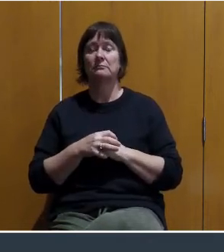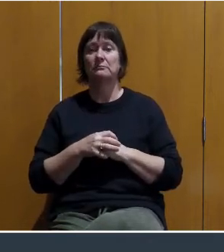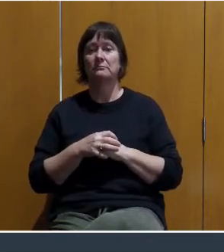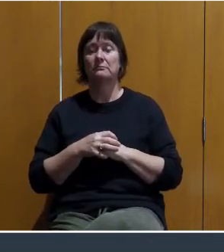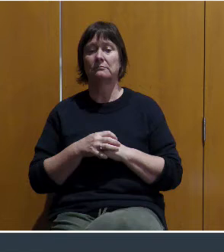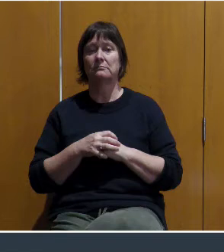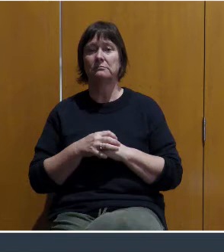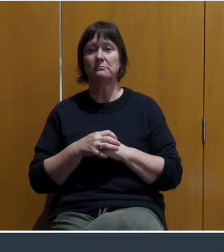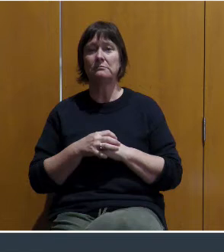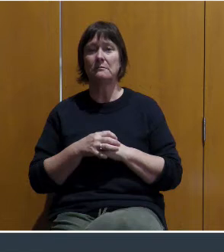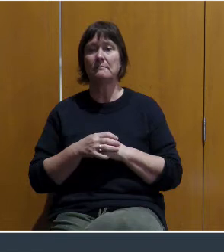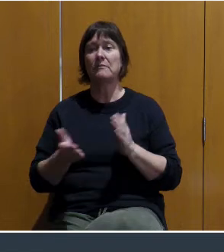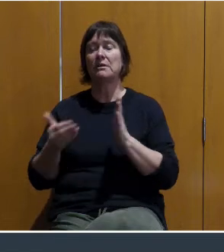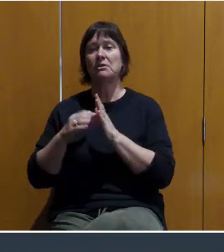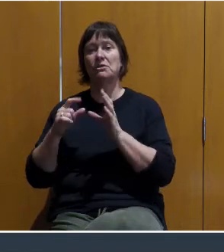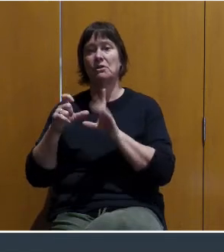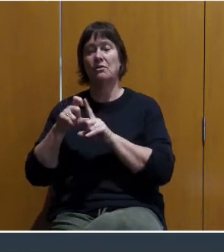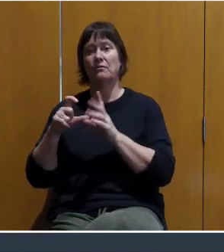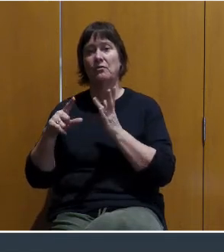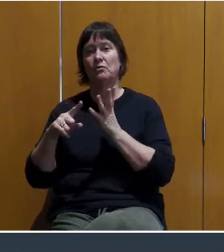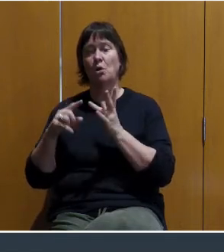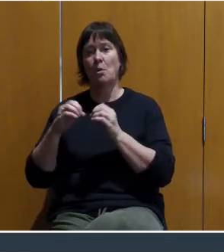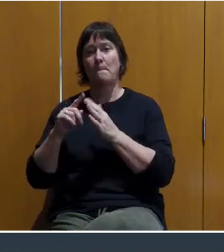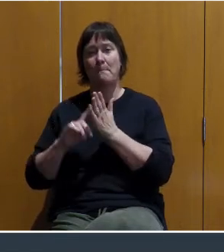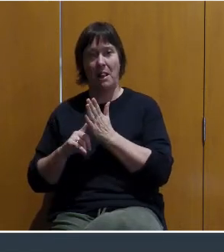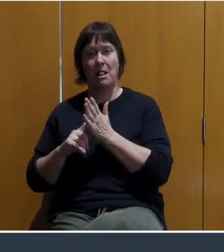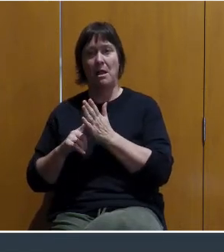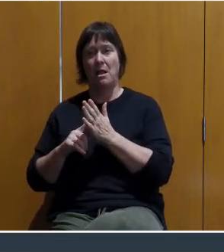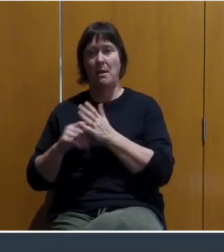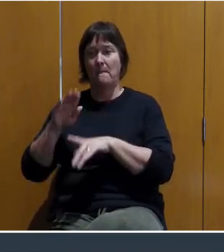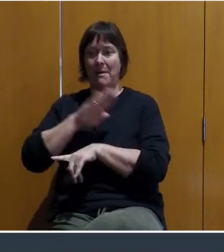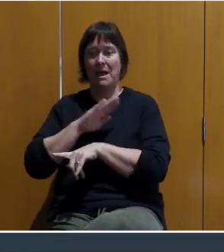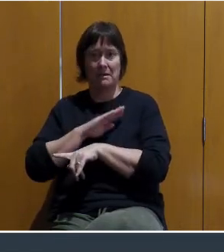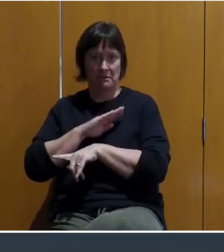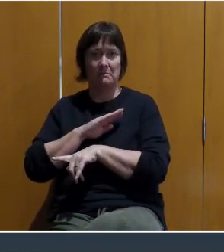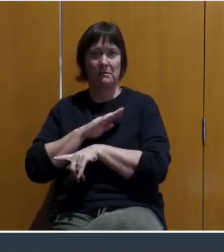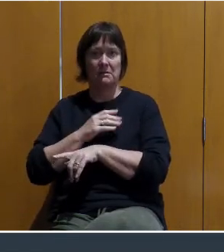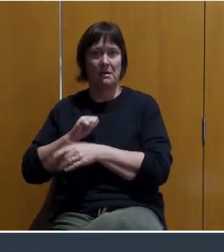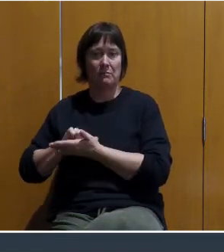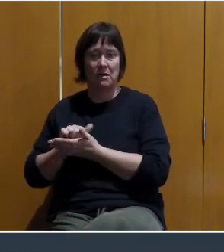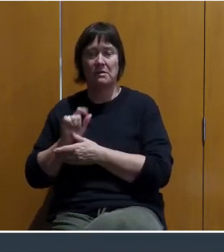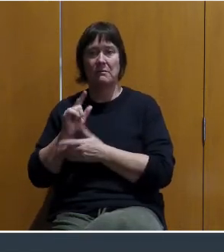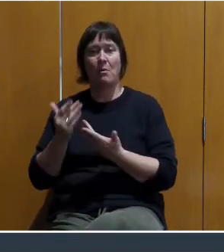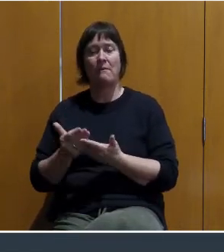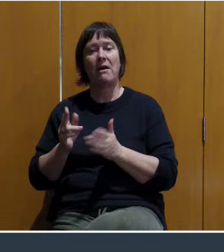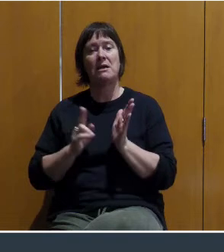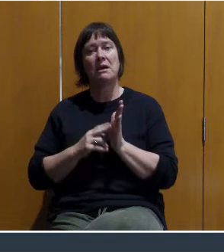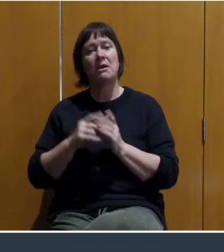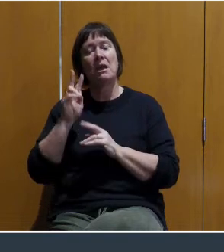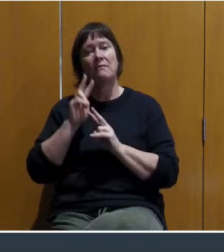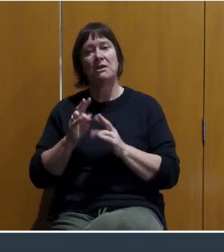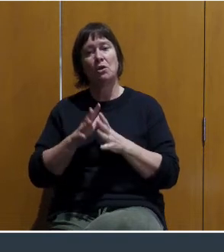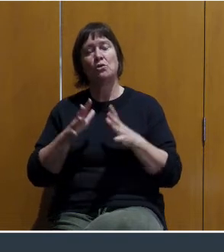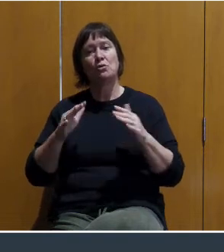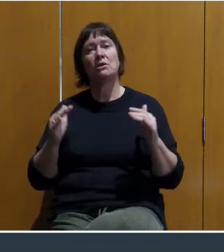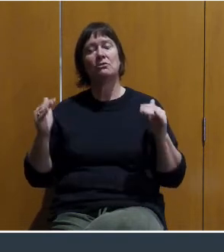The addition of Dolbell Reserve is a necessity and appreciated. However, Napier has seen a marked increase